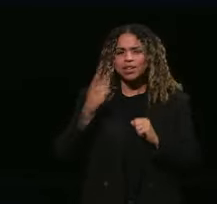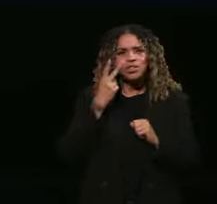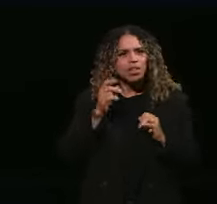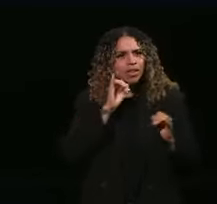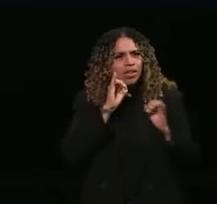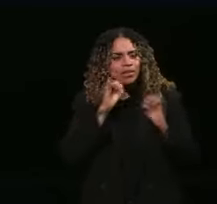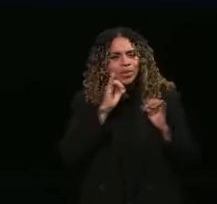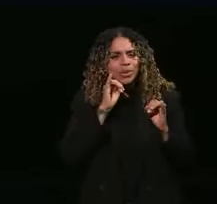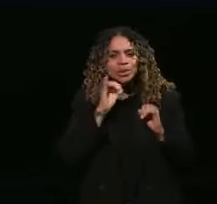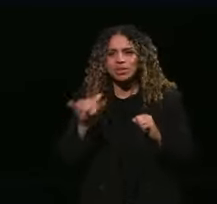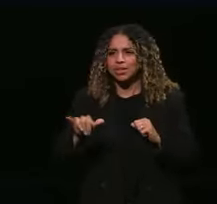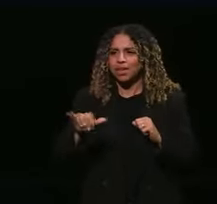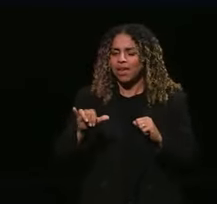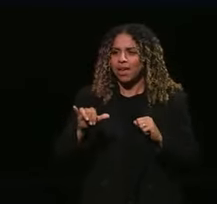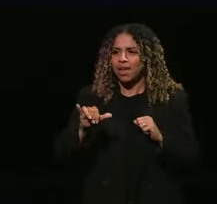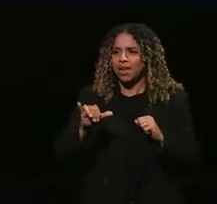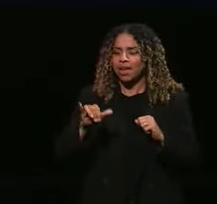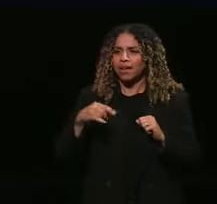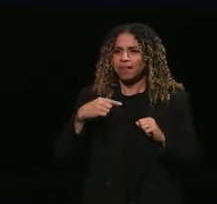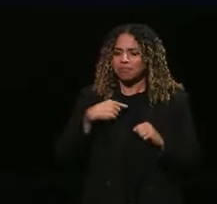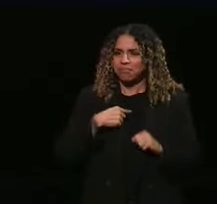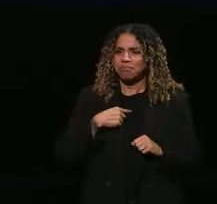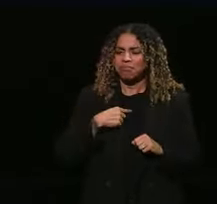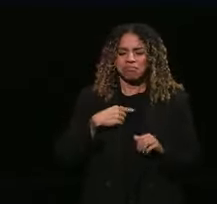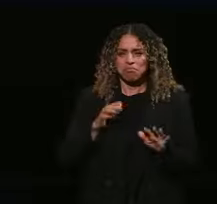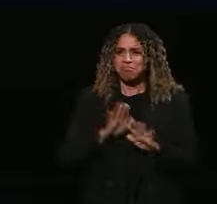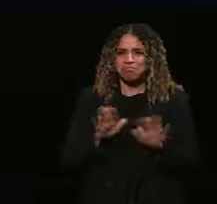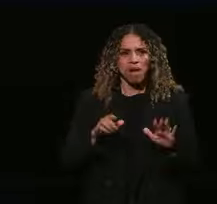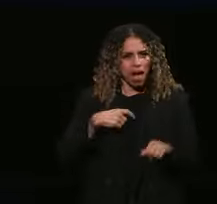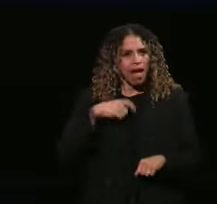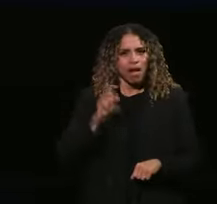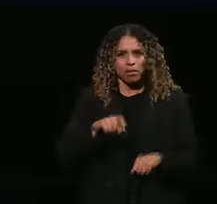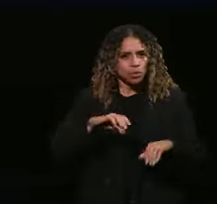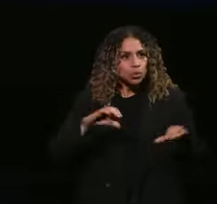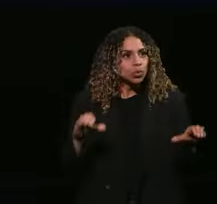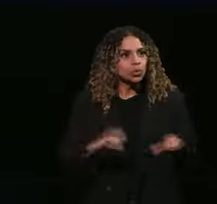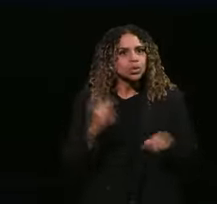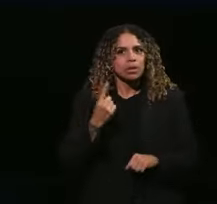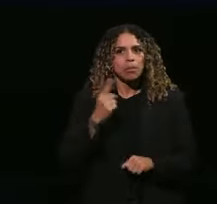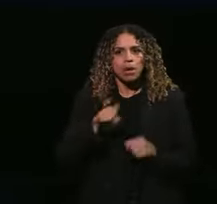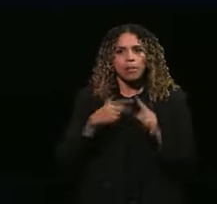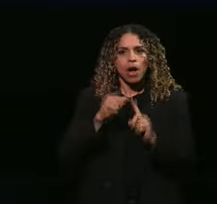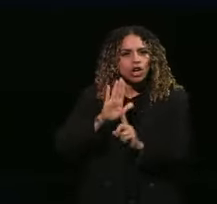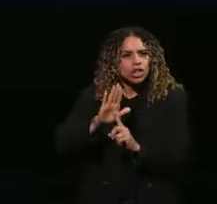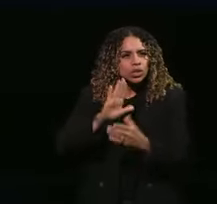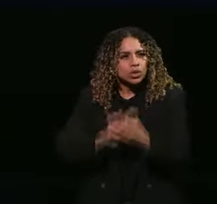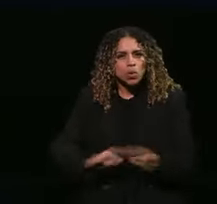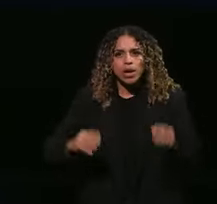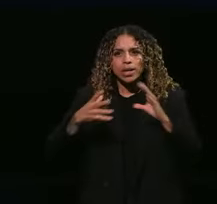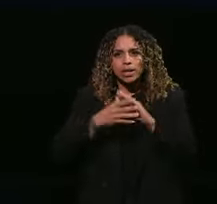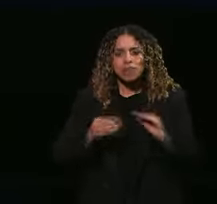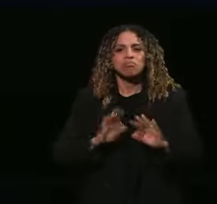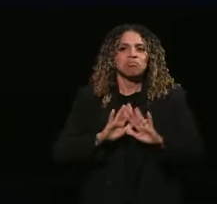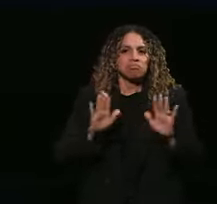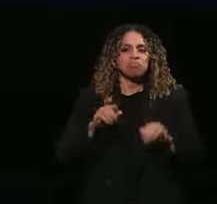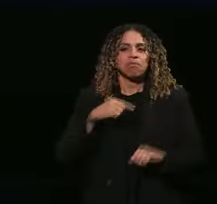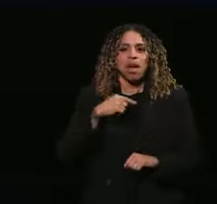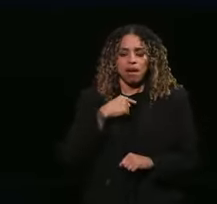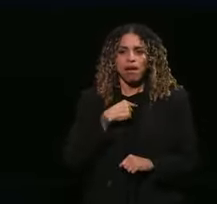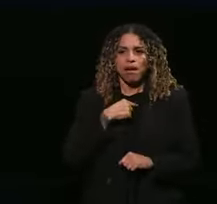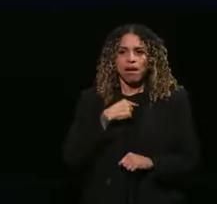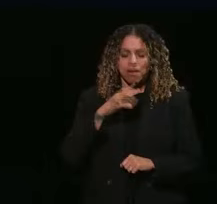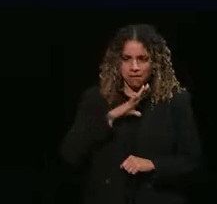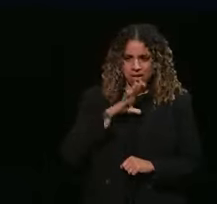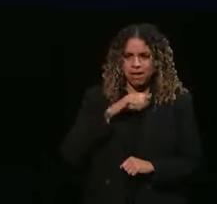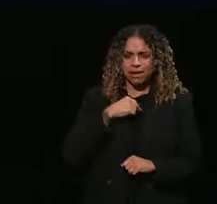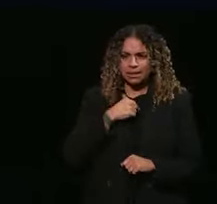like, I had an impulsion. I have to do something about this story. So I called the journalist. He